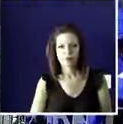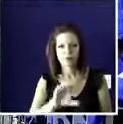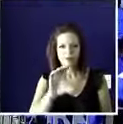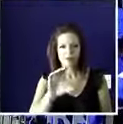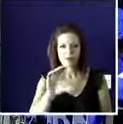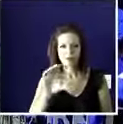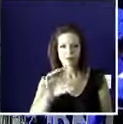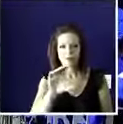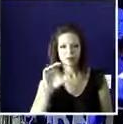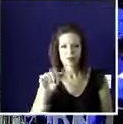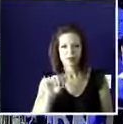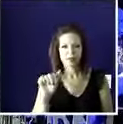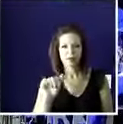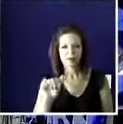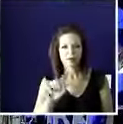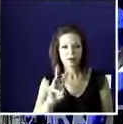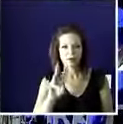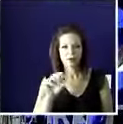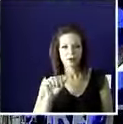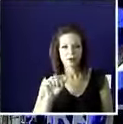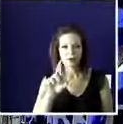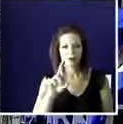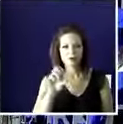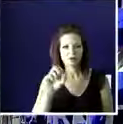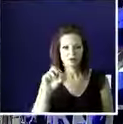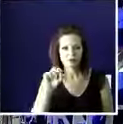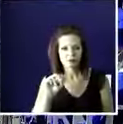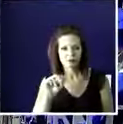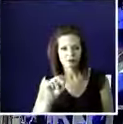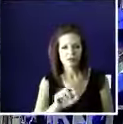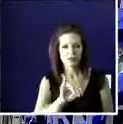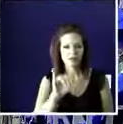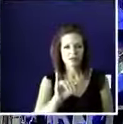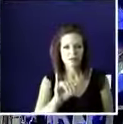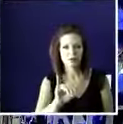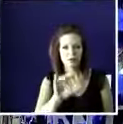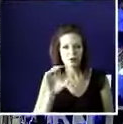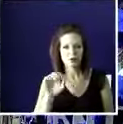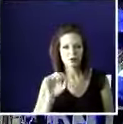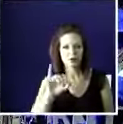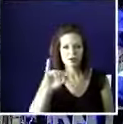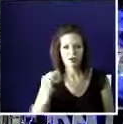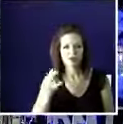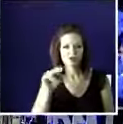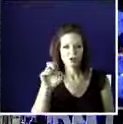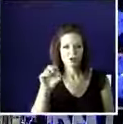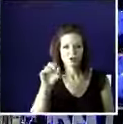Caleb Anthony Warson. Isabella Ora Johnson.